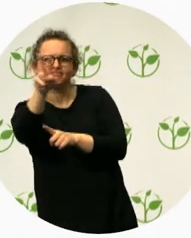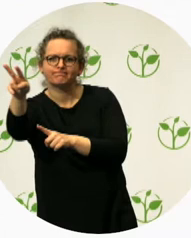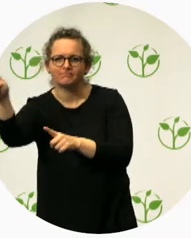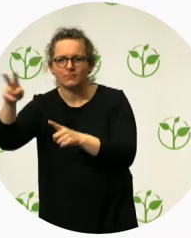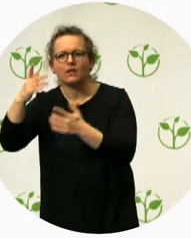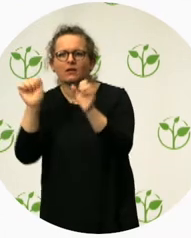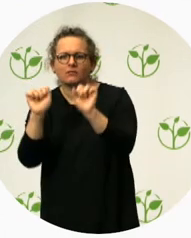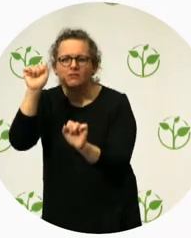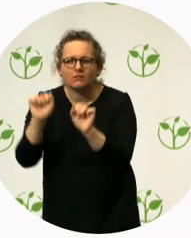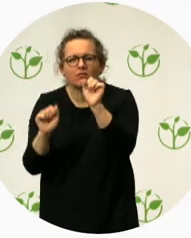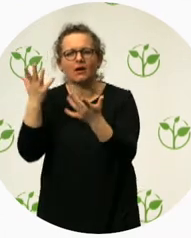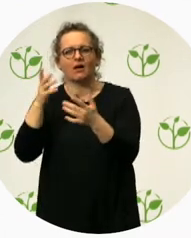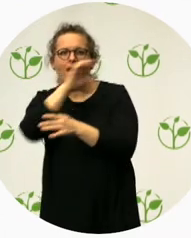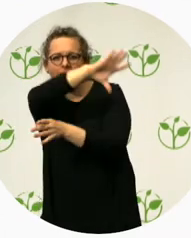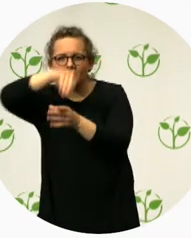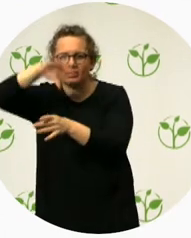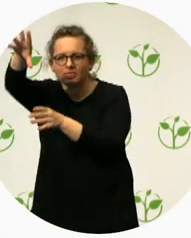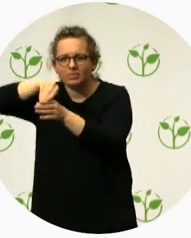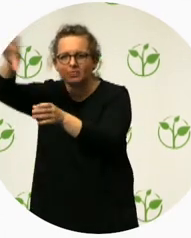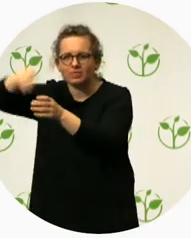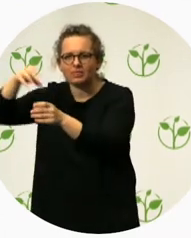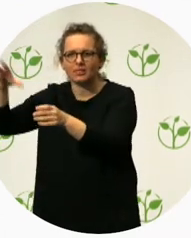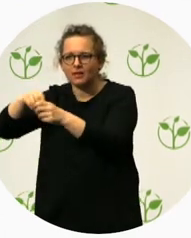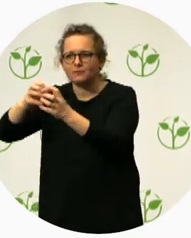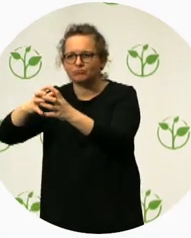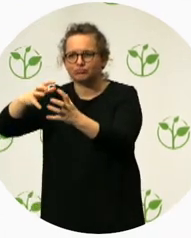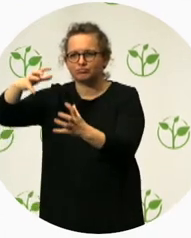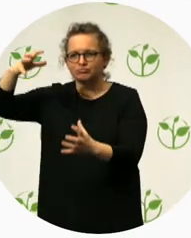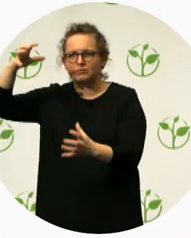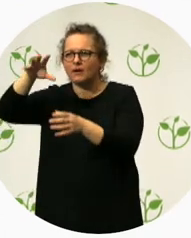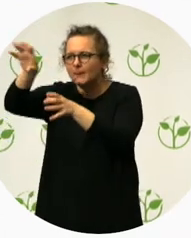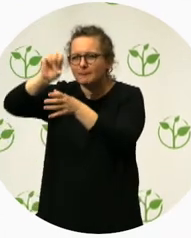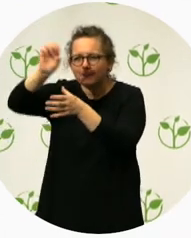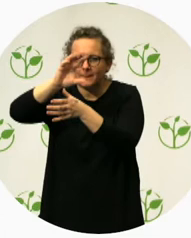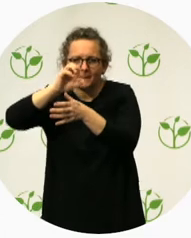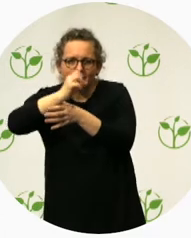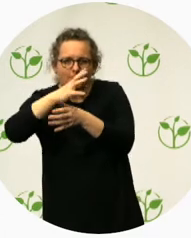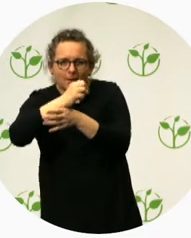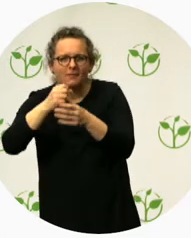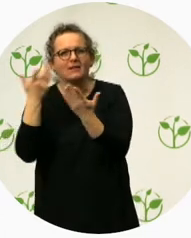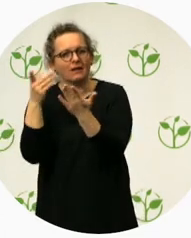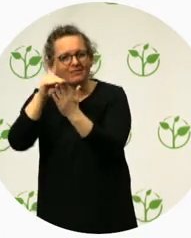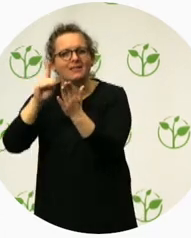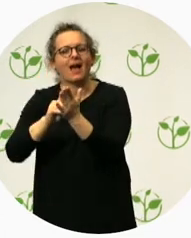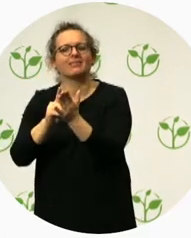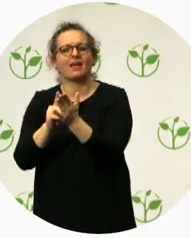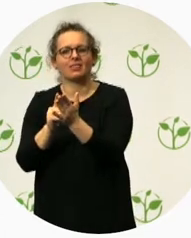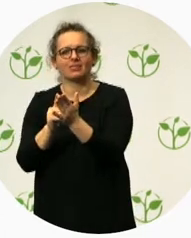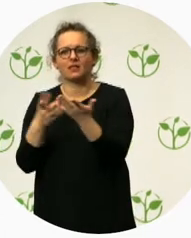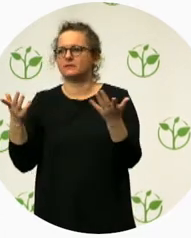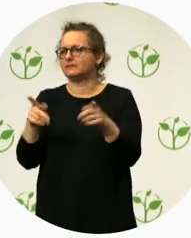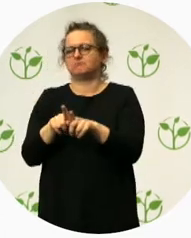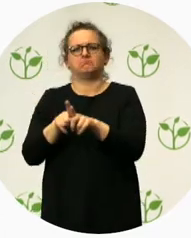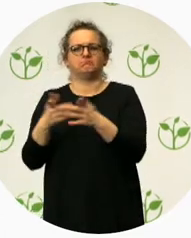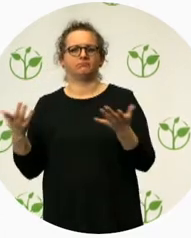a restaurant, we can say we recognize the location. We know that the last 10 times you went to this